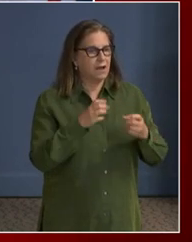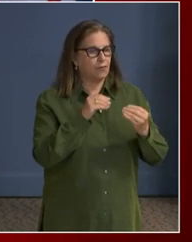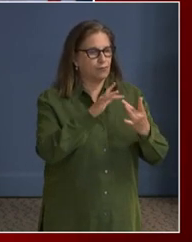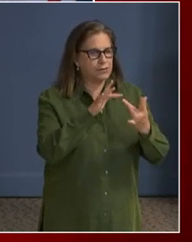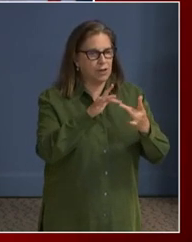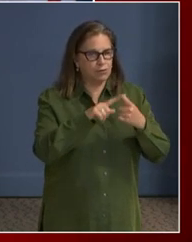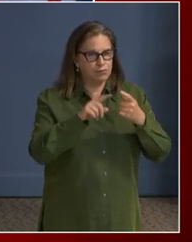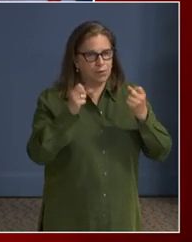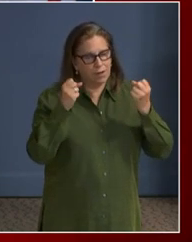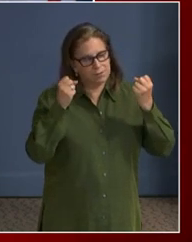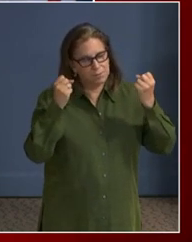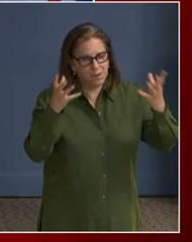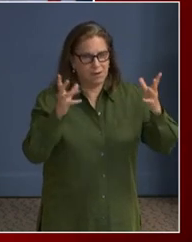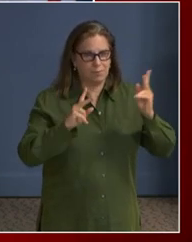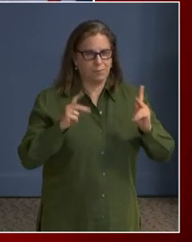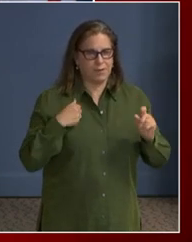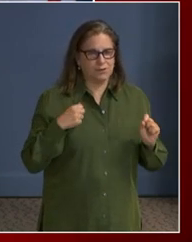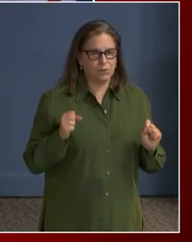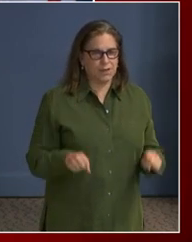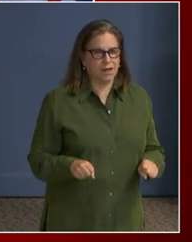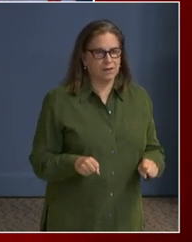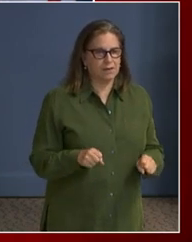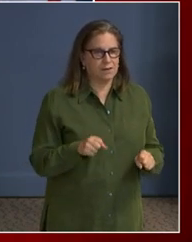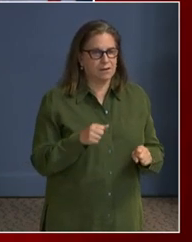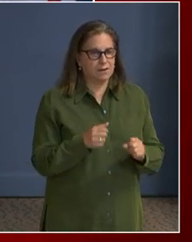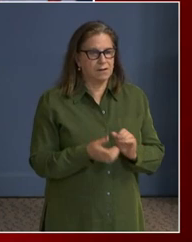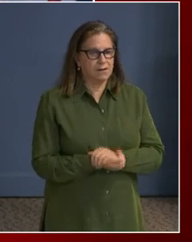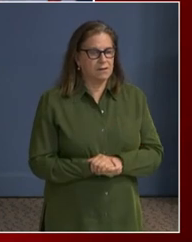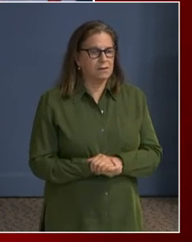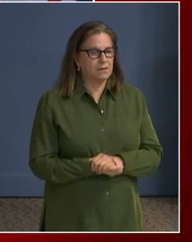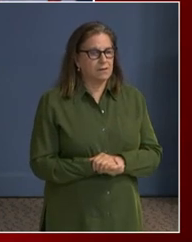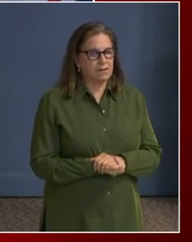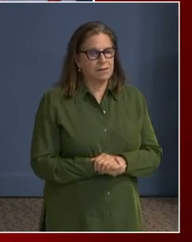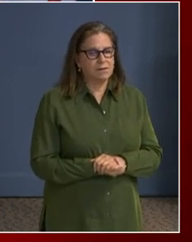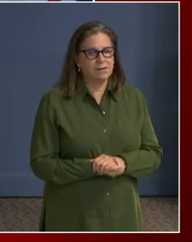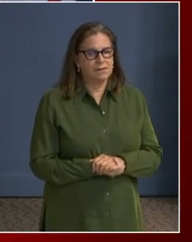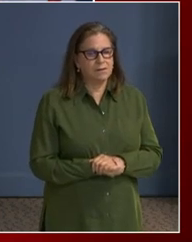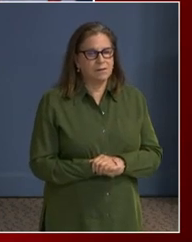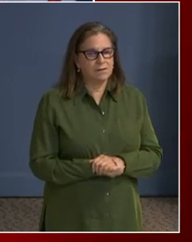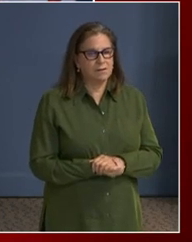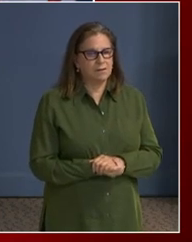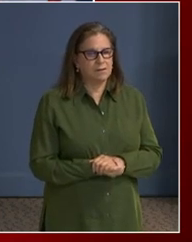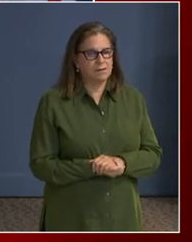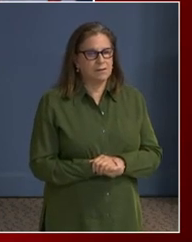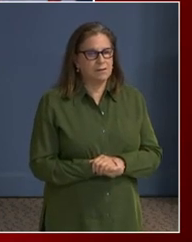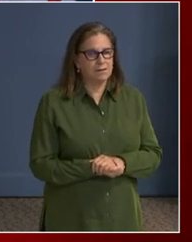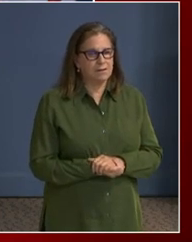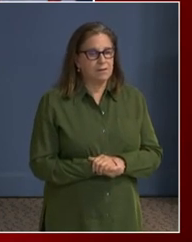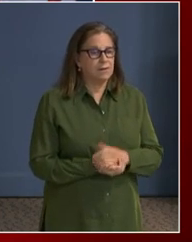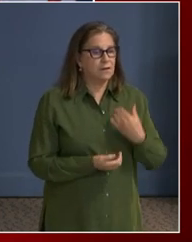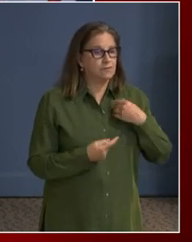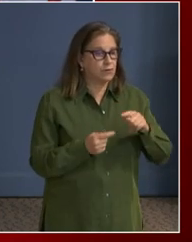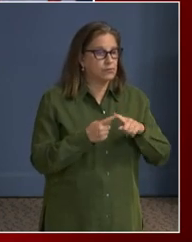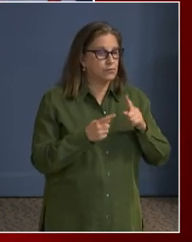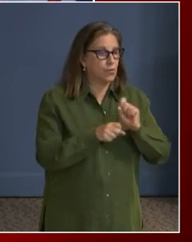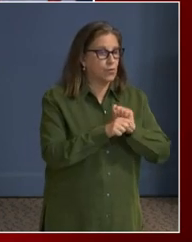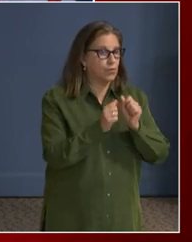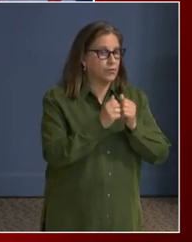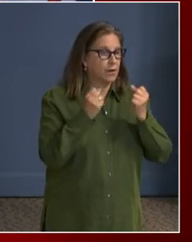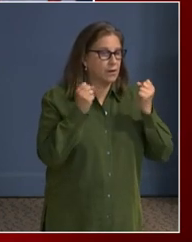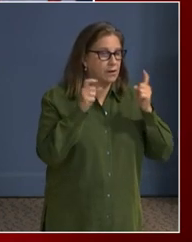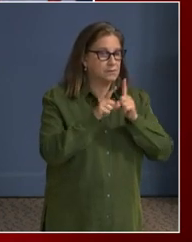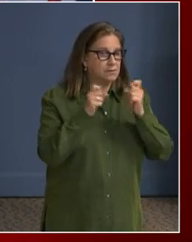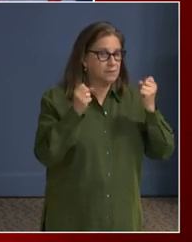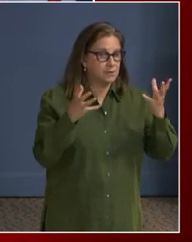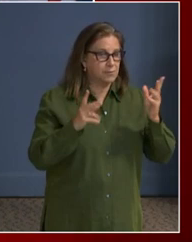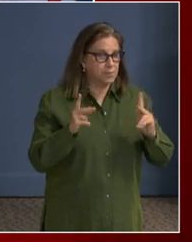to stand fast on moving this work forward and work with as many of these individuals as possible. You work with the Attorney